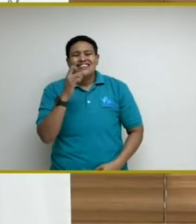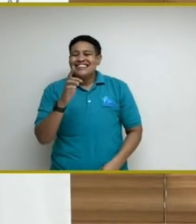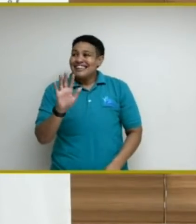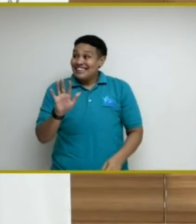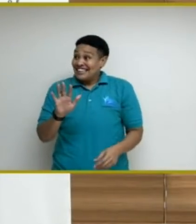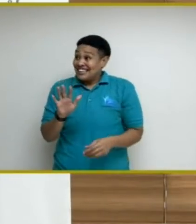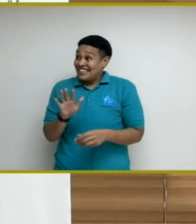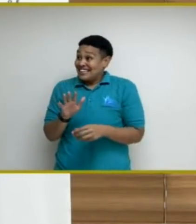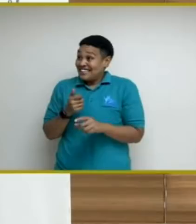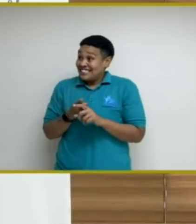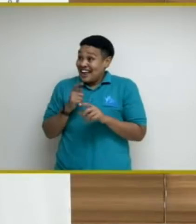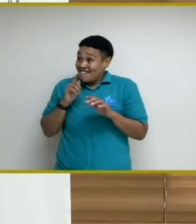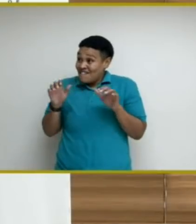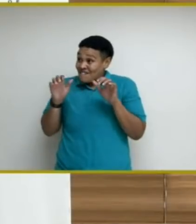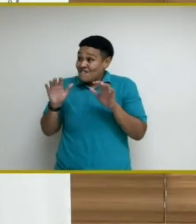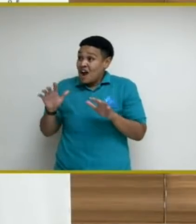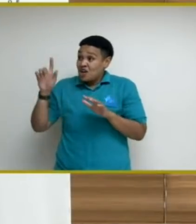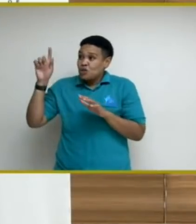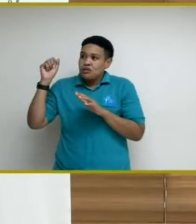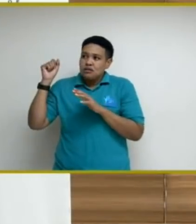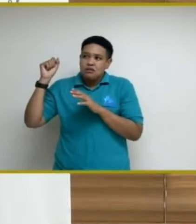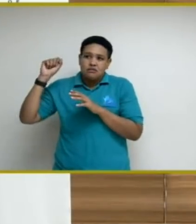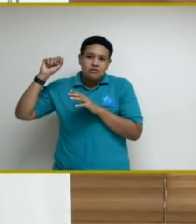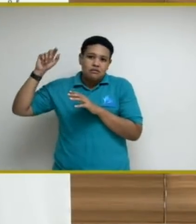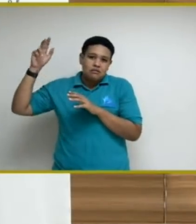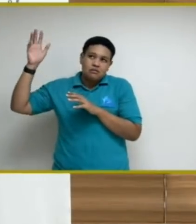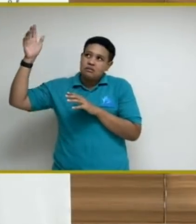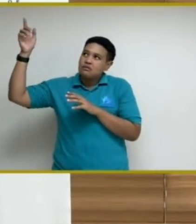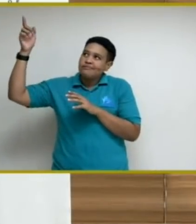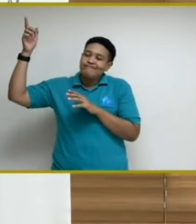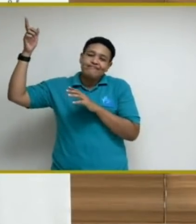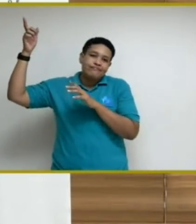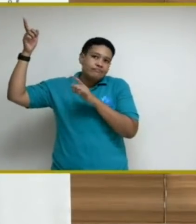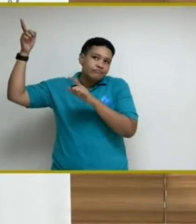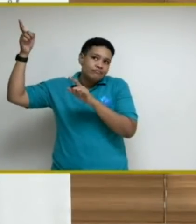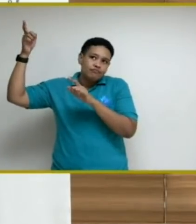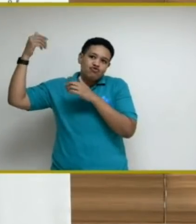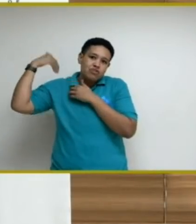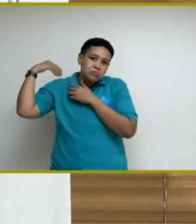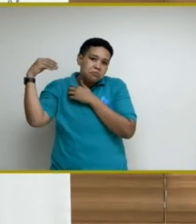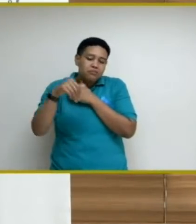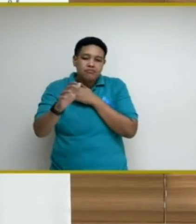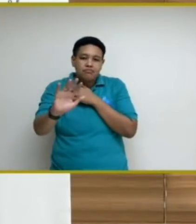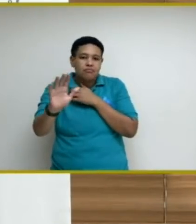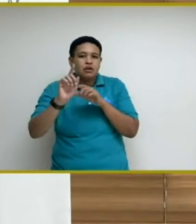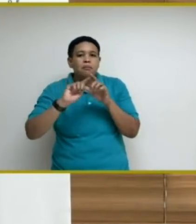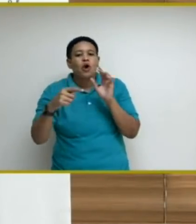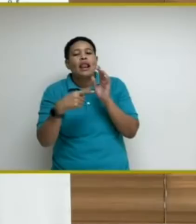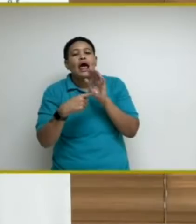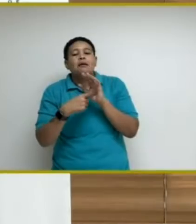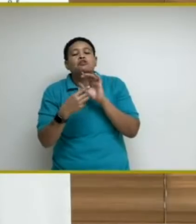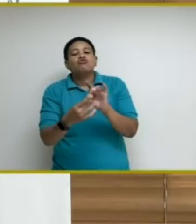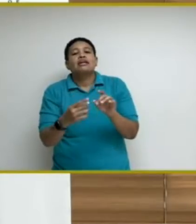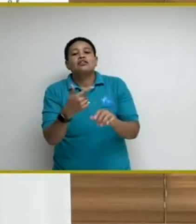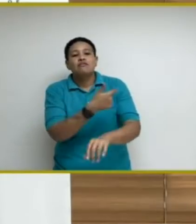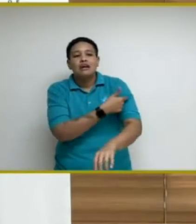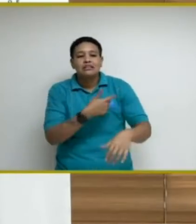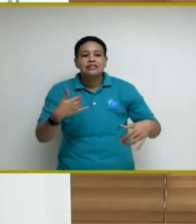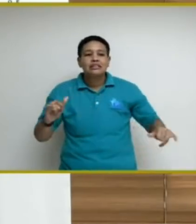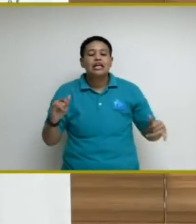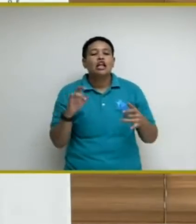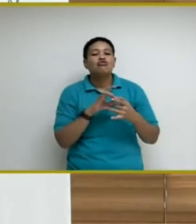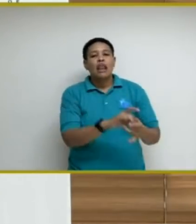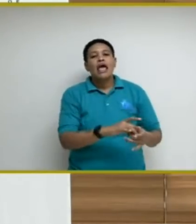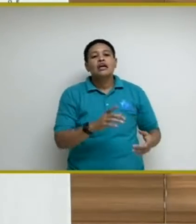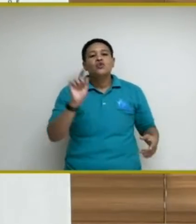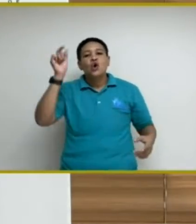indemnify the manufacturer. However, liabilities around vaccination still relate